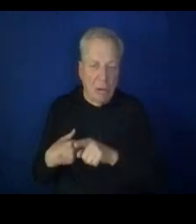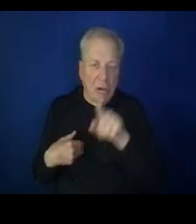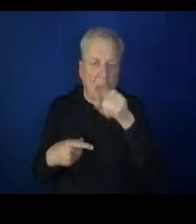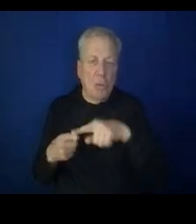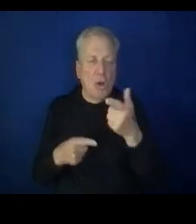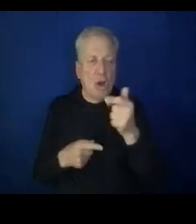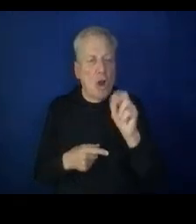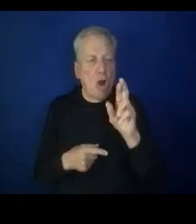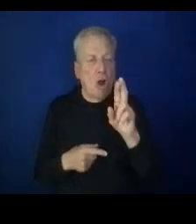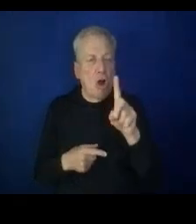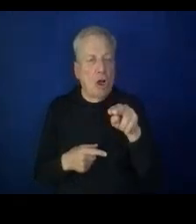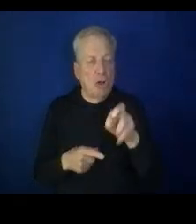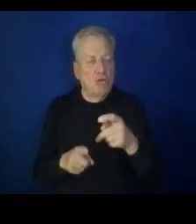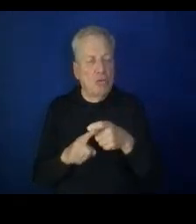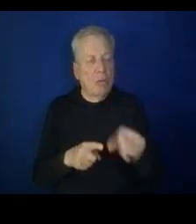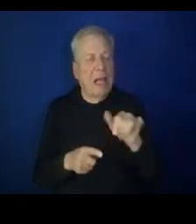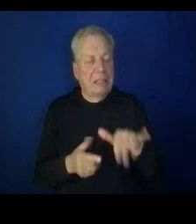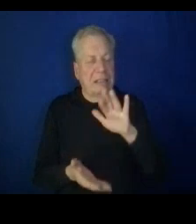herd.